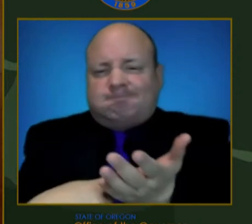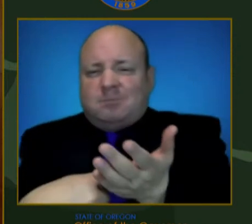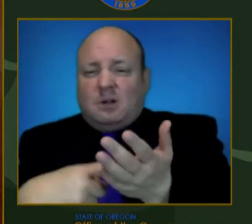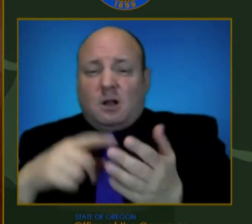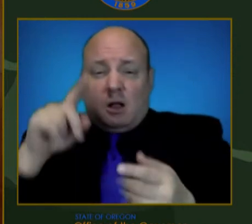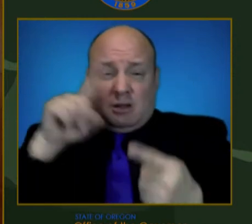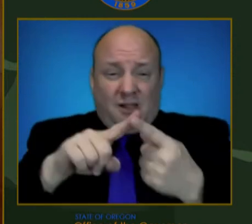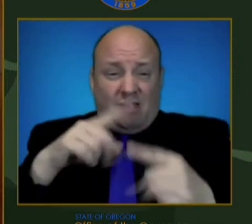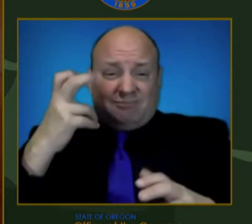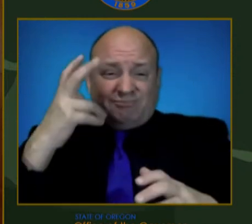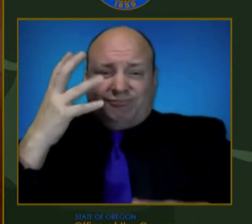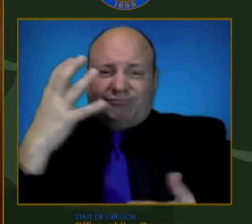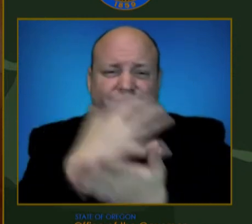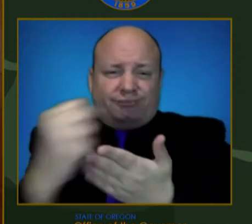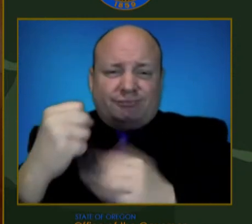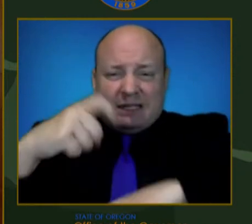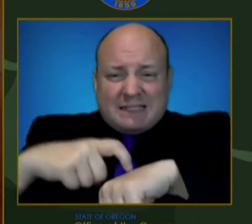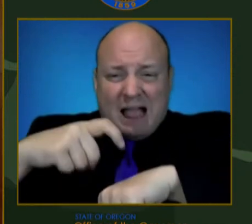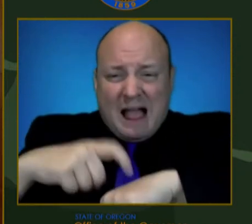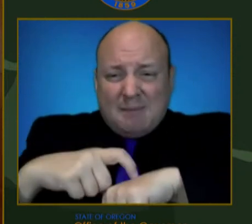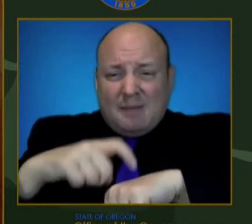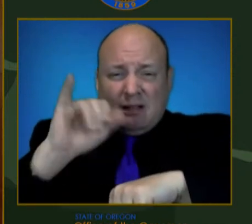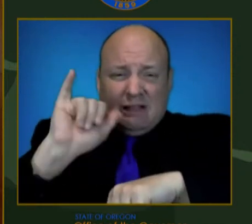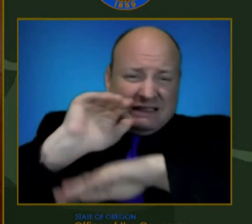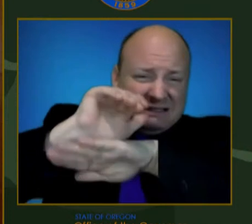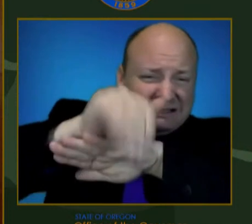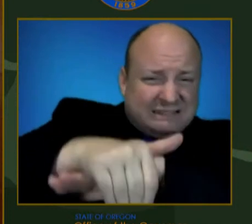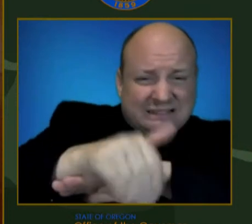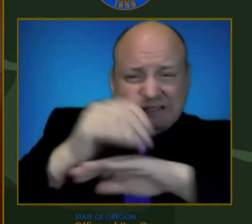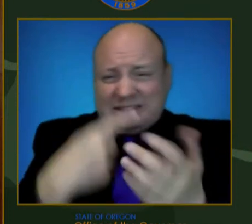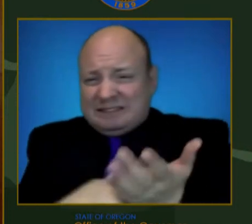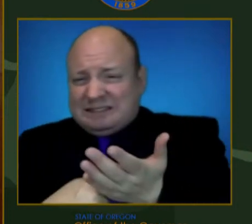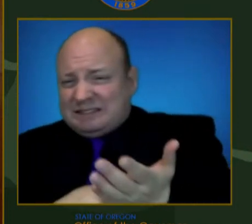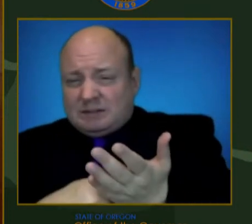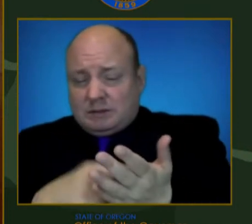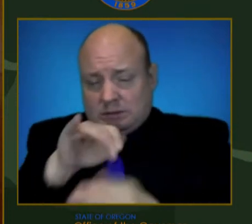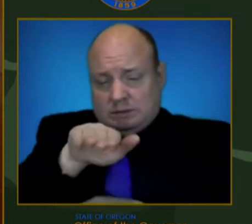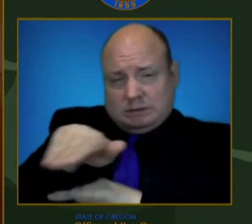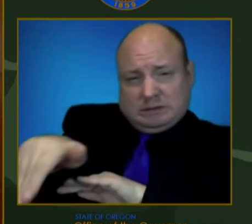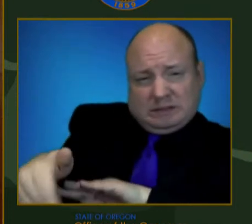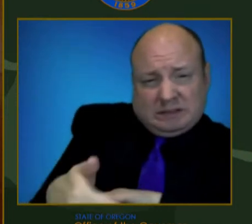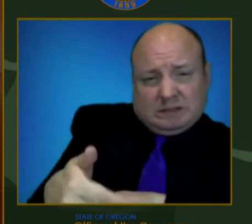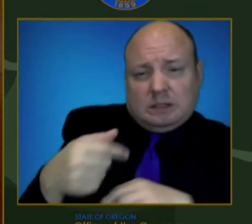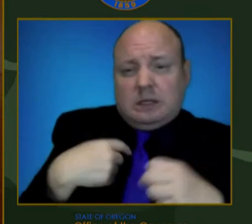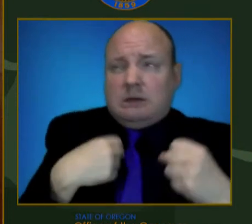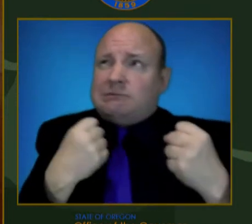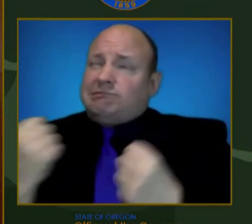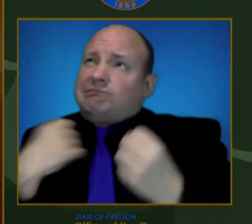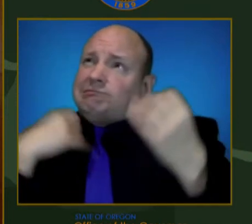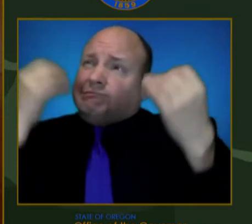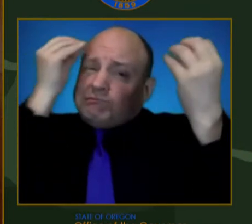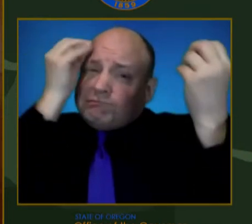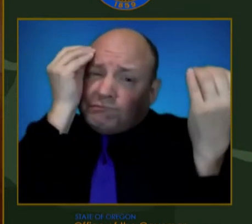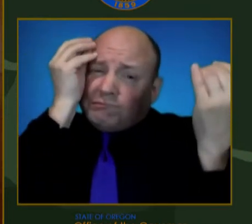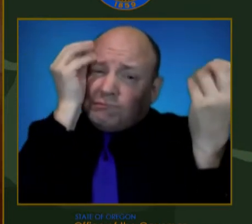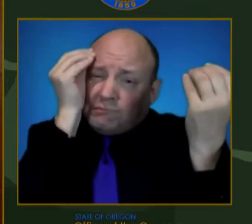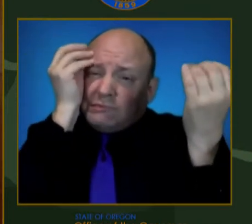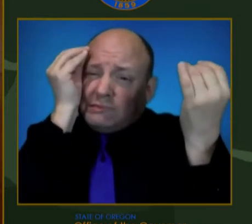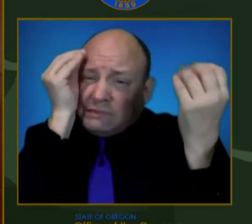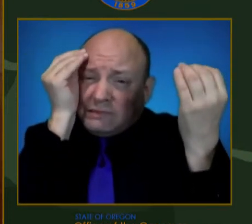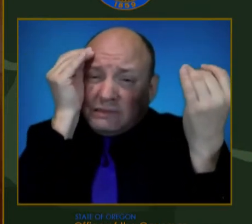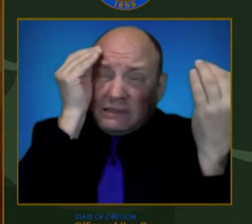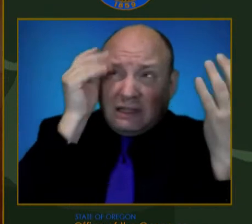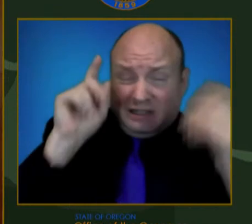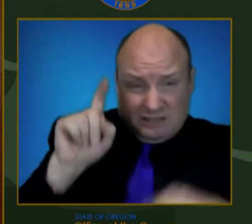that Friday night, I honestly wasn't sure if everybody would be driving home empty-handed.